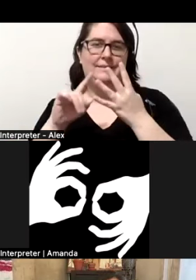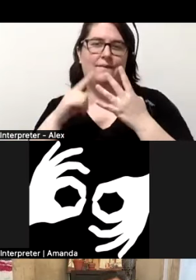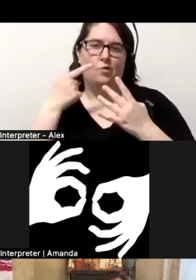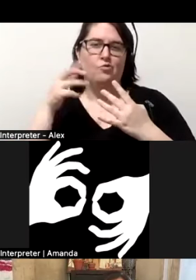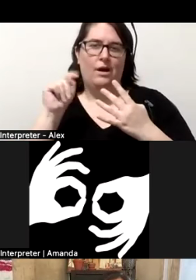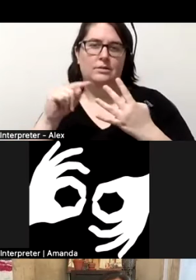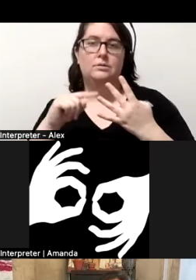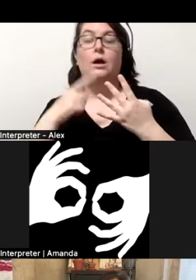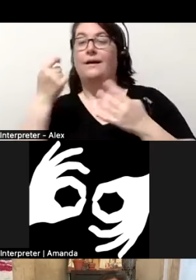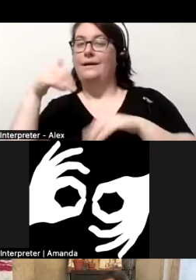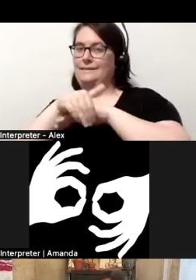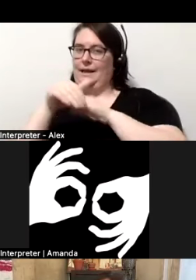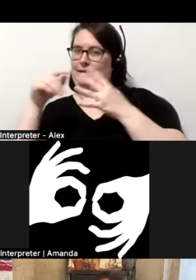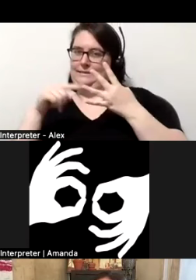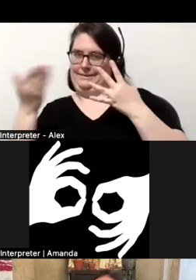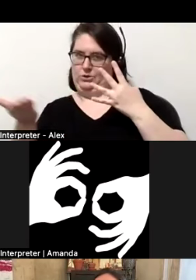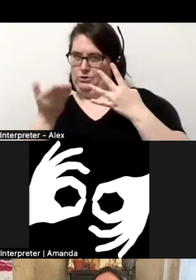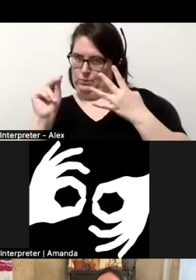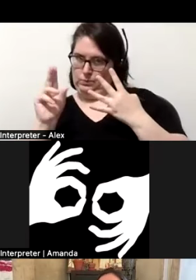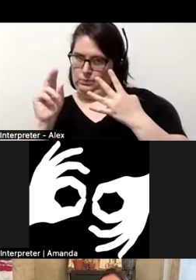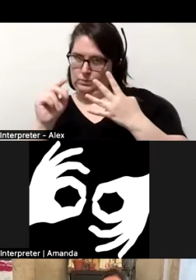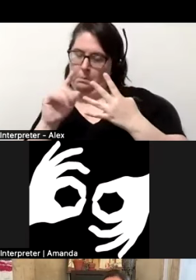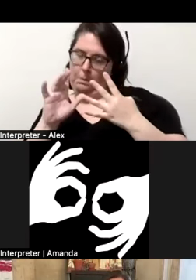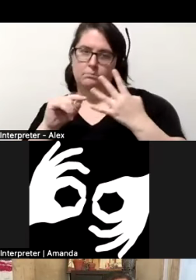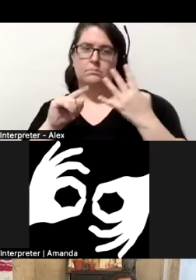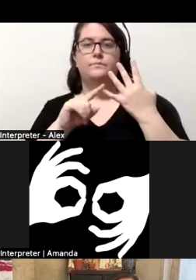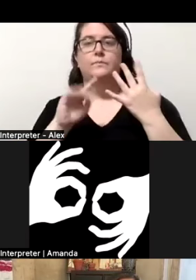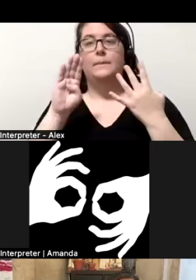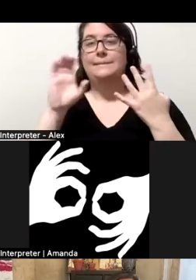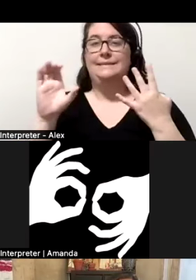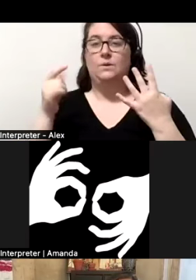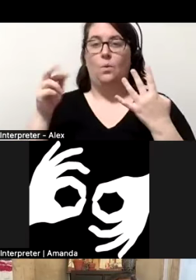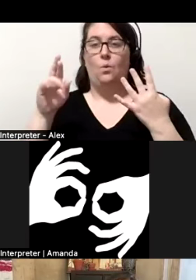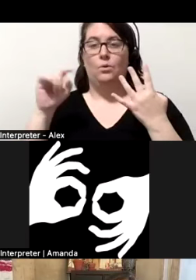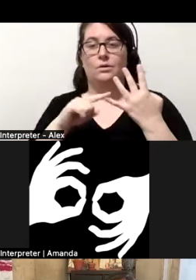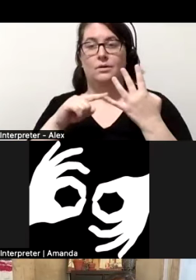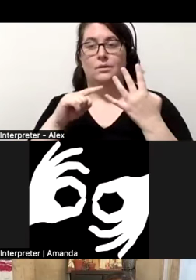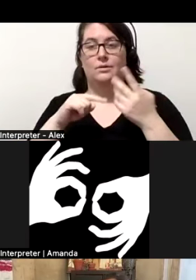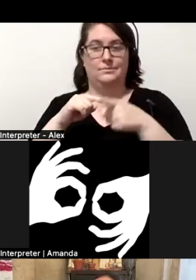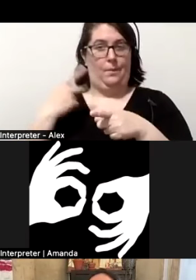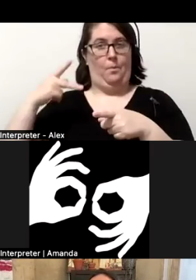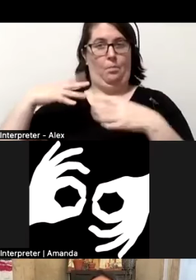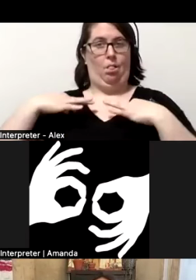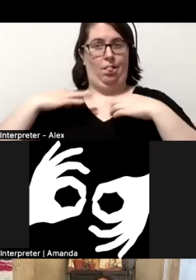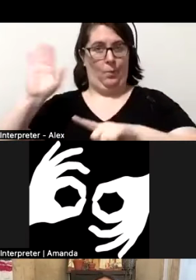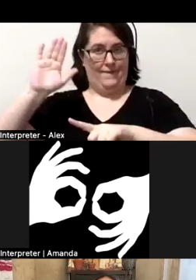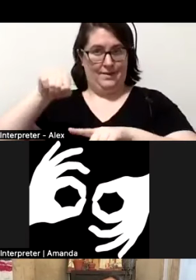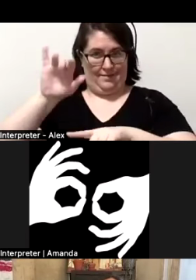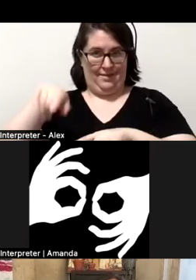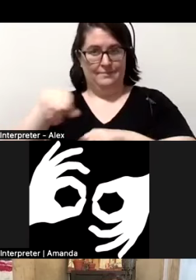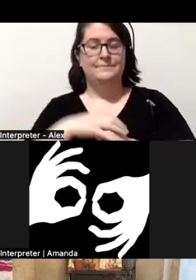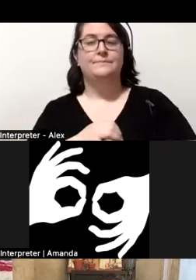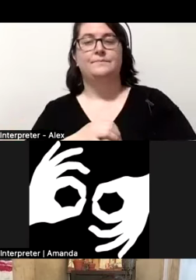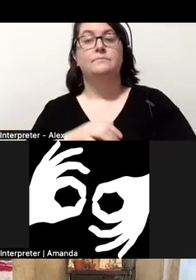although she's not here at this meeting today. And then we have BC Gory, our Program and Communications Coordinator. BC